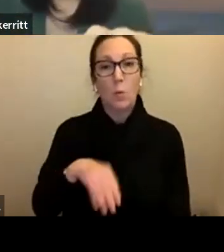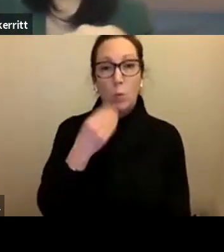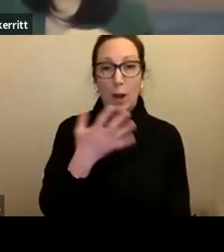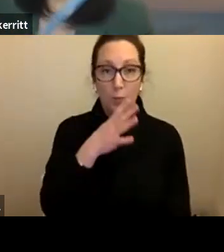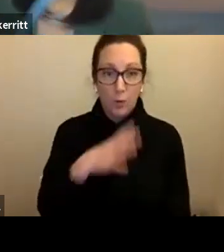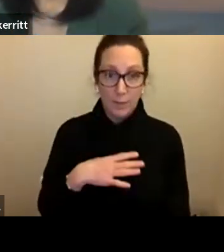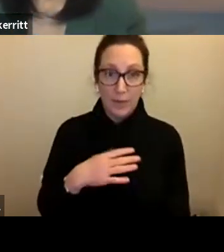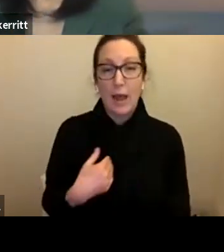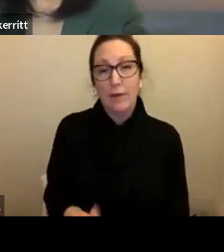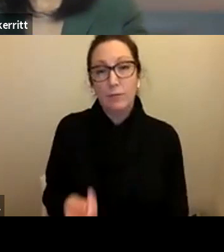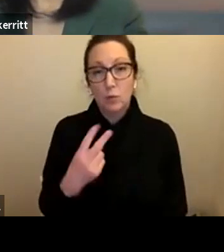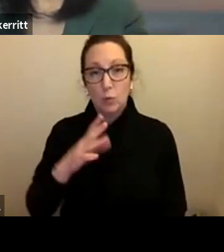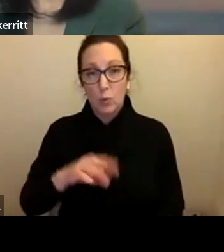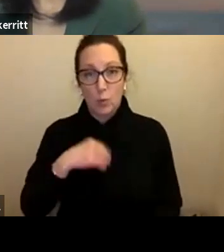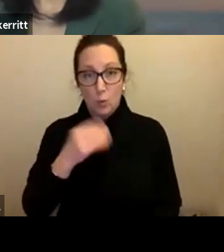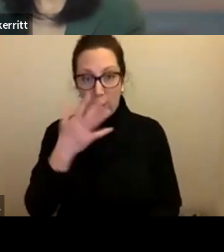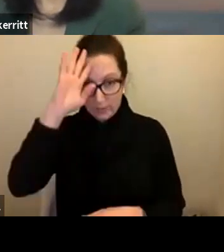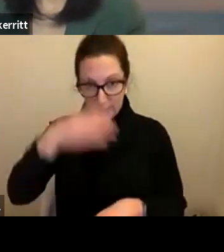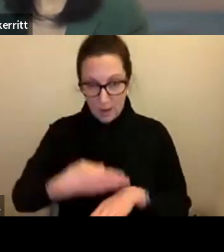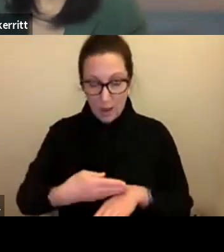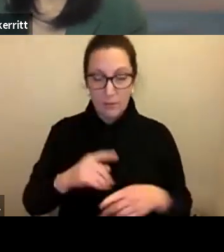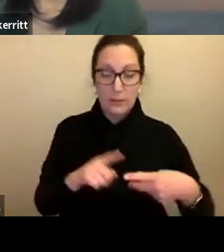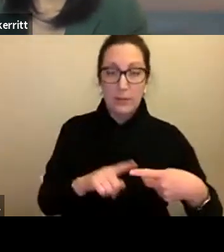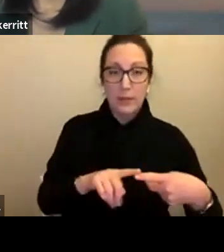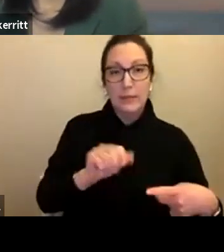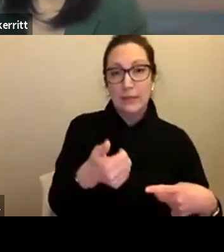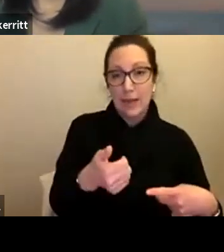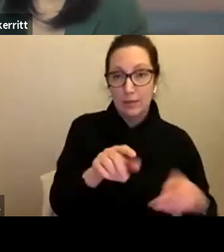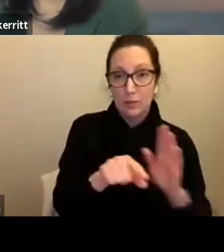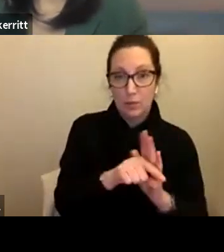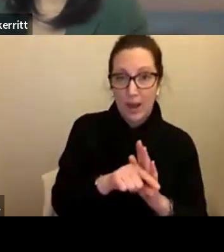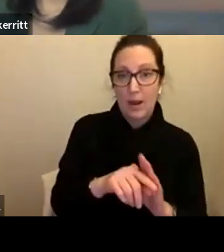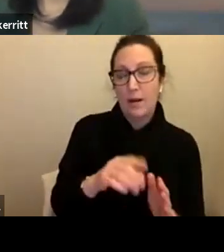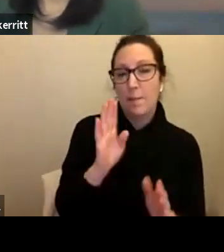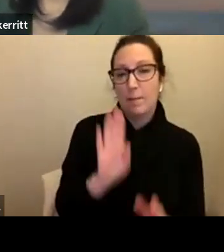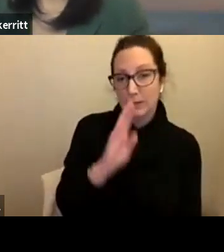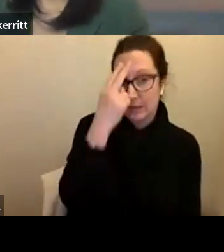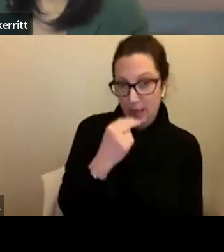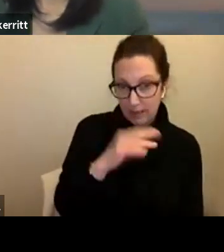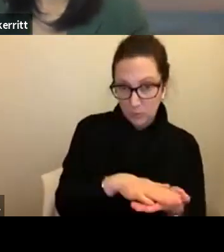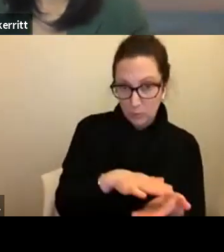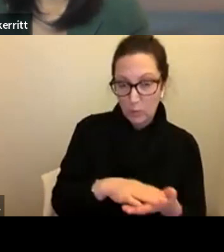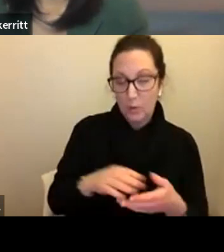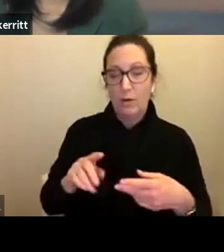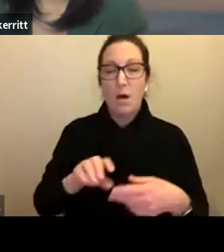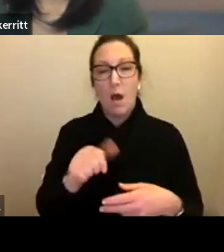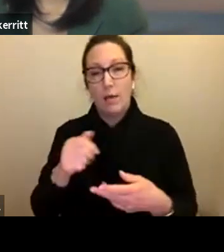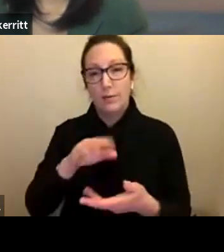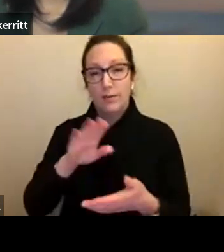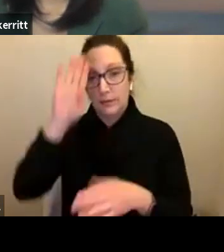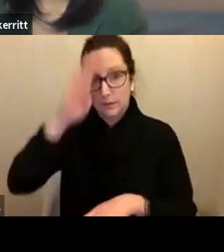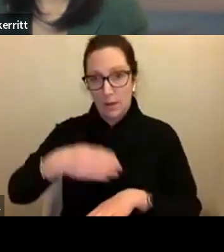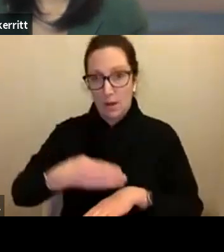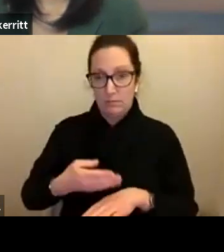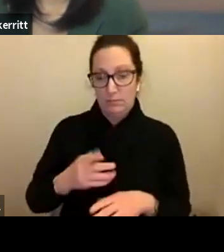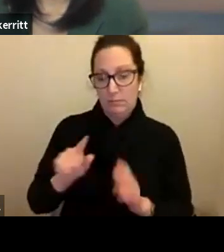white sons. One is a 10th grader at Boston Latin School, and my elder son graduated in 2018.